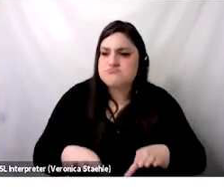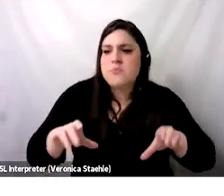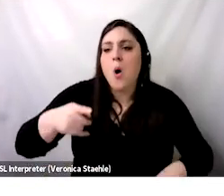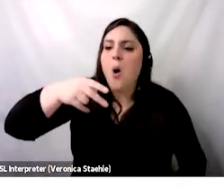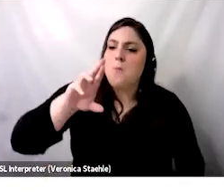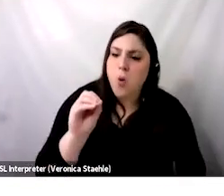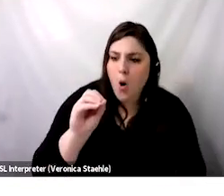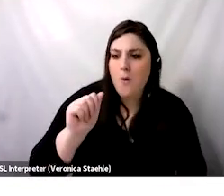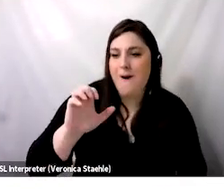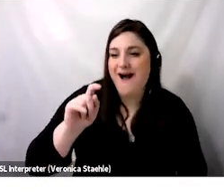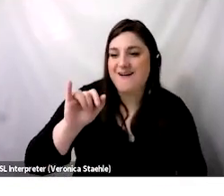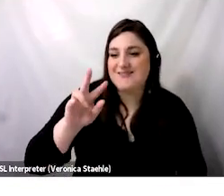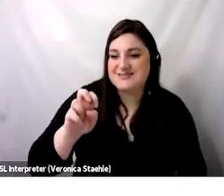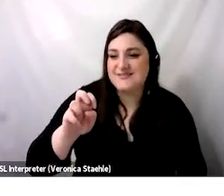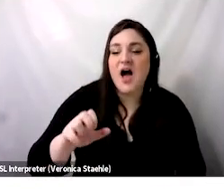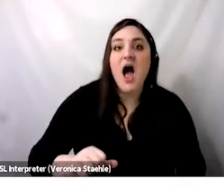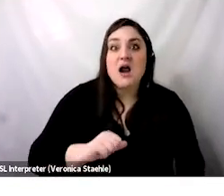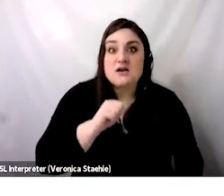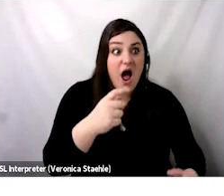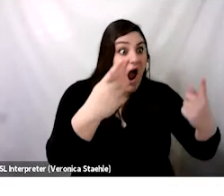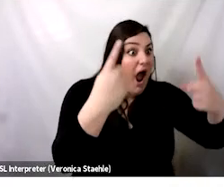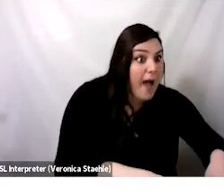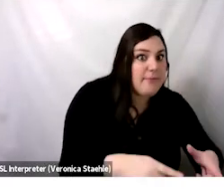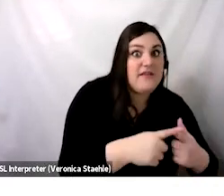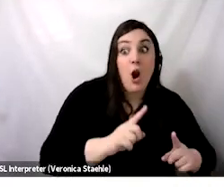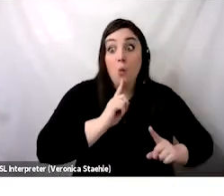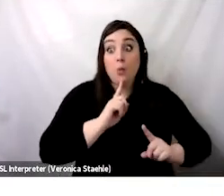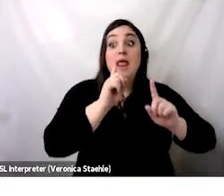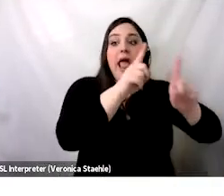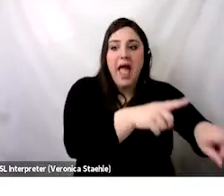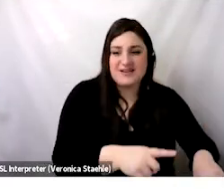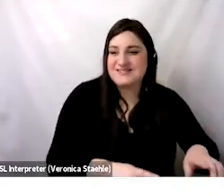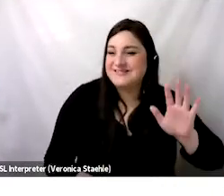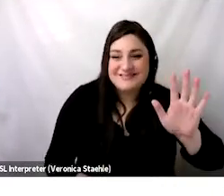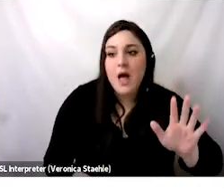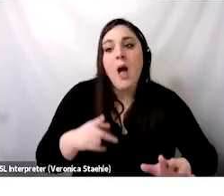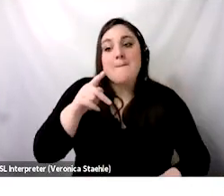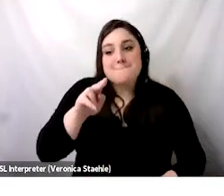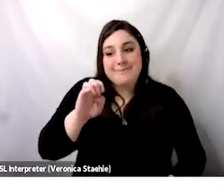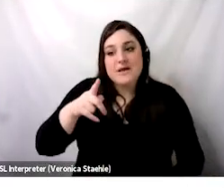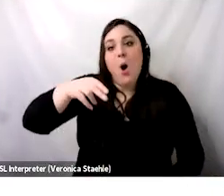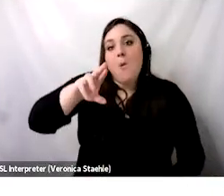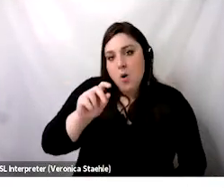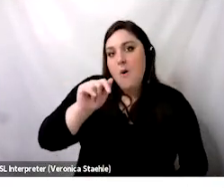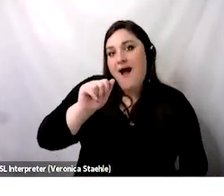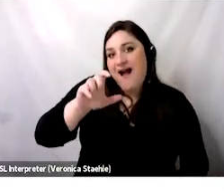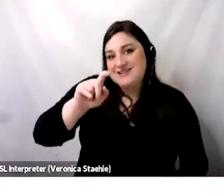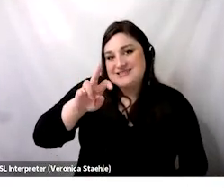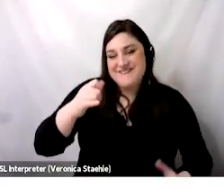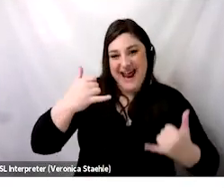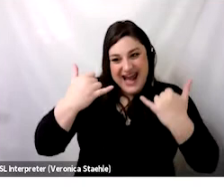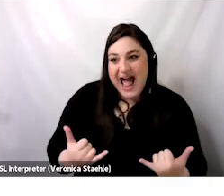things to happen, to be actively involved now. I want to leave you and end with